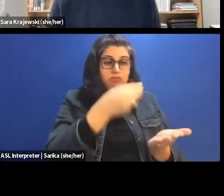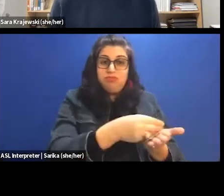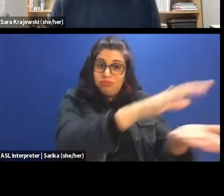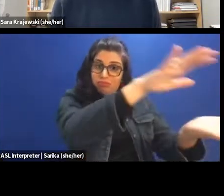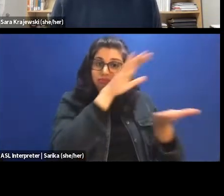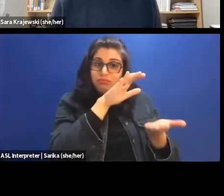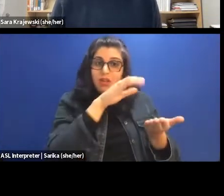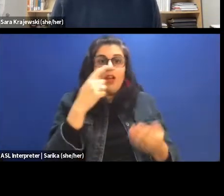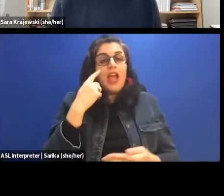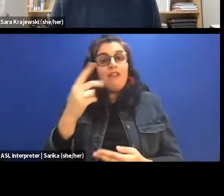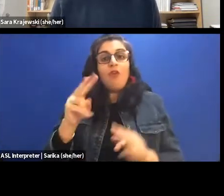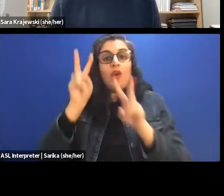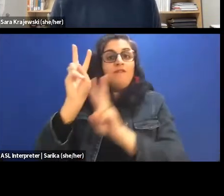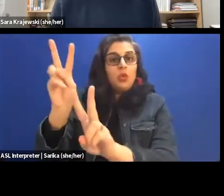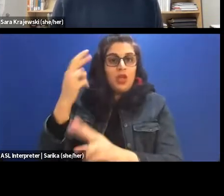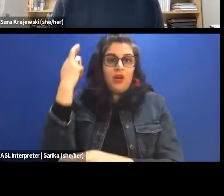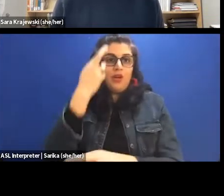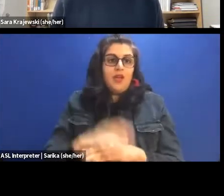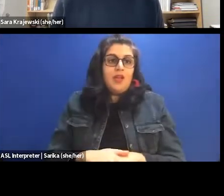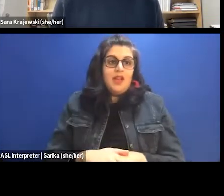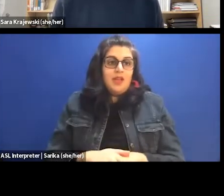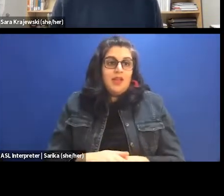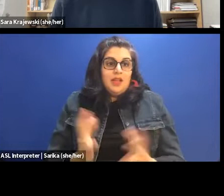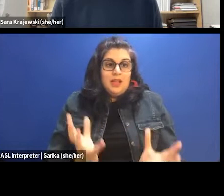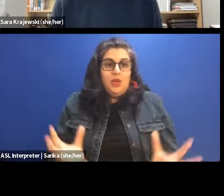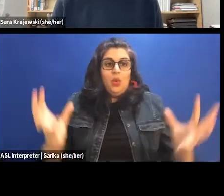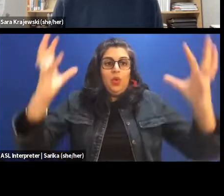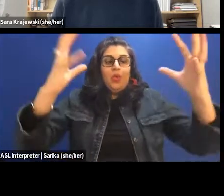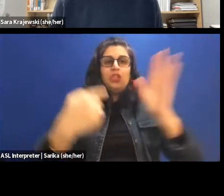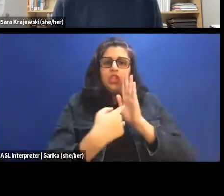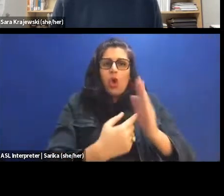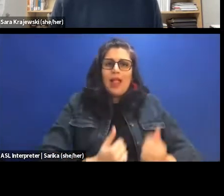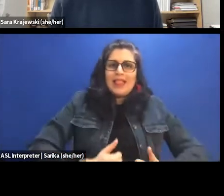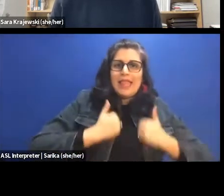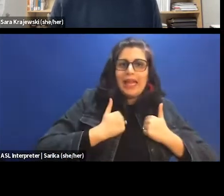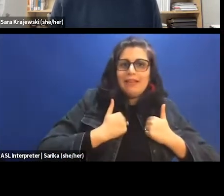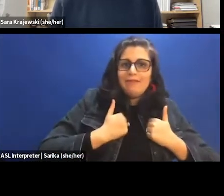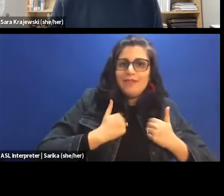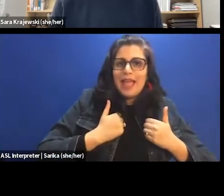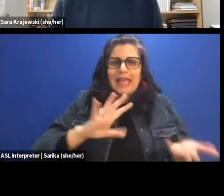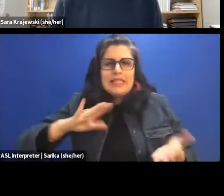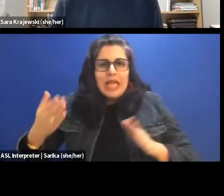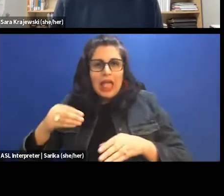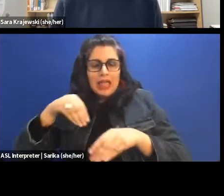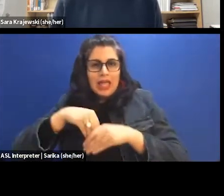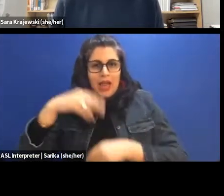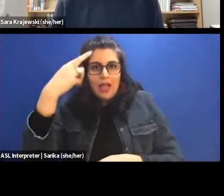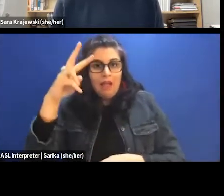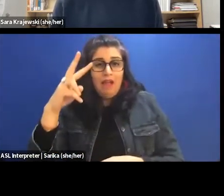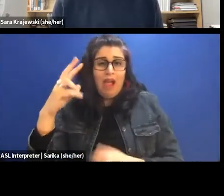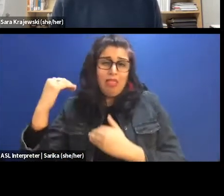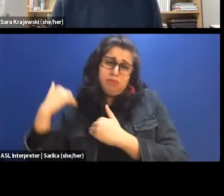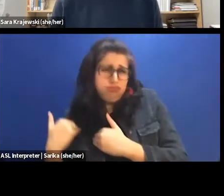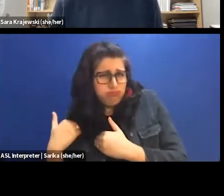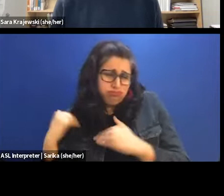In Rivera's hands, the blooms evoke the abundance of life and death in Mexico, as well as the crushing burden placed upon